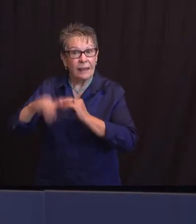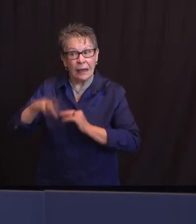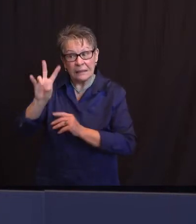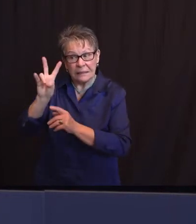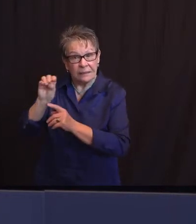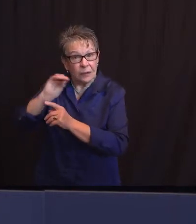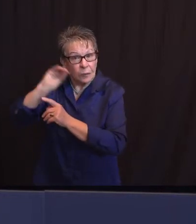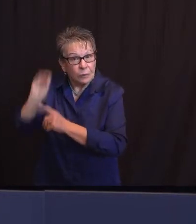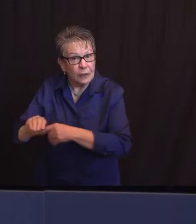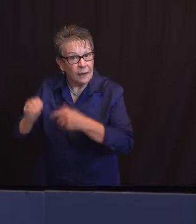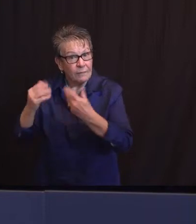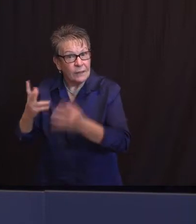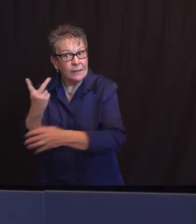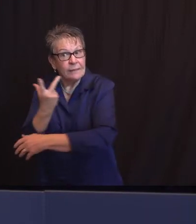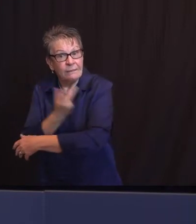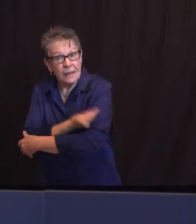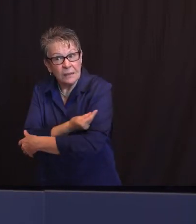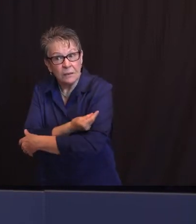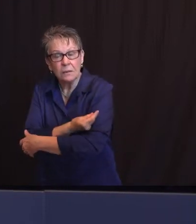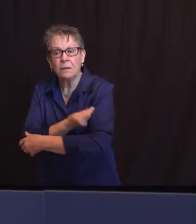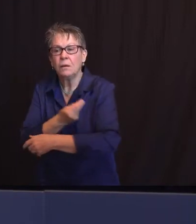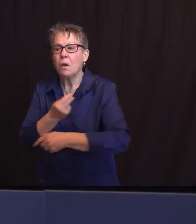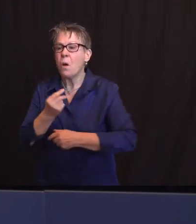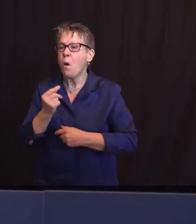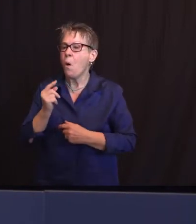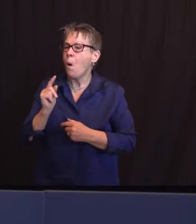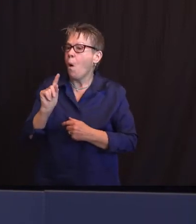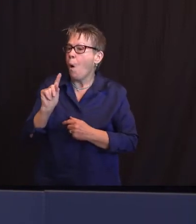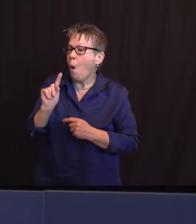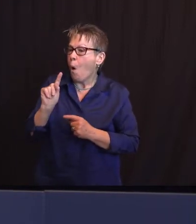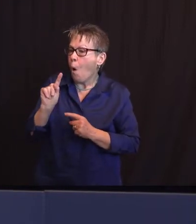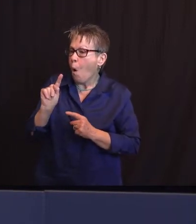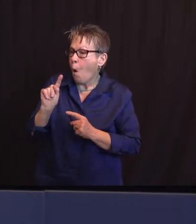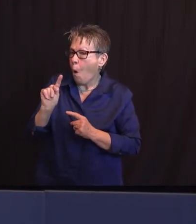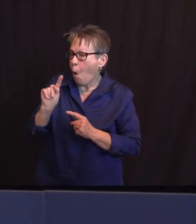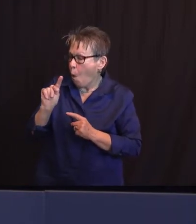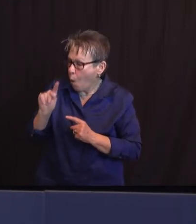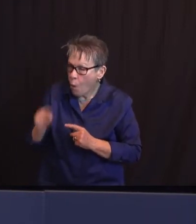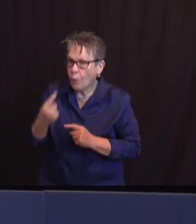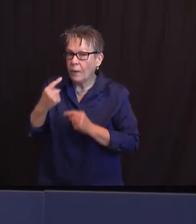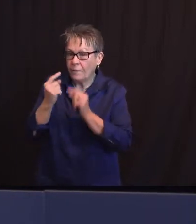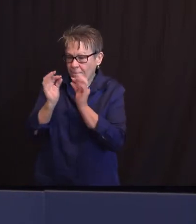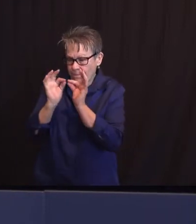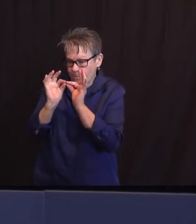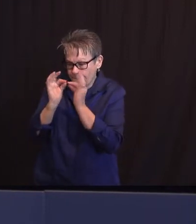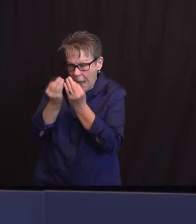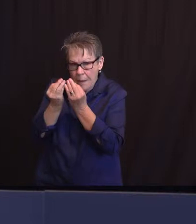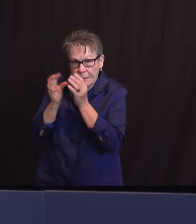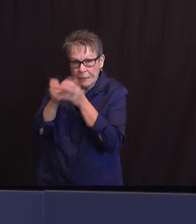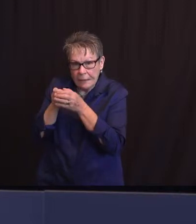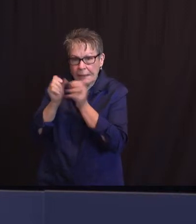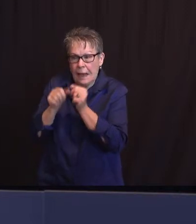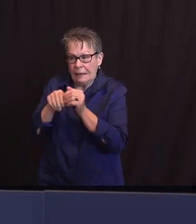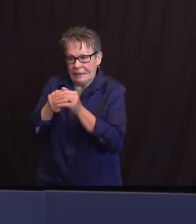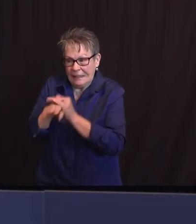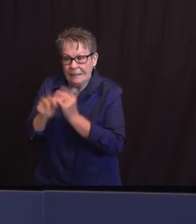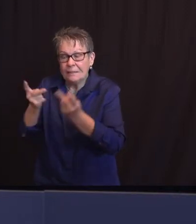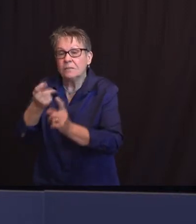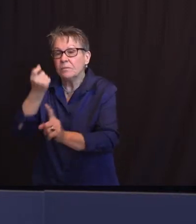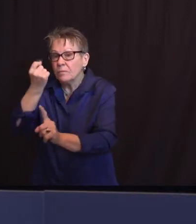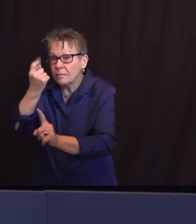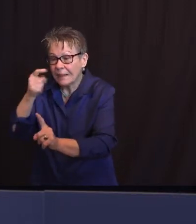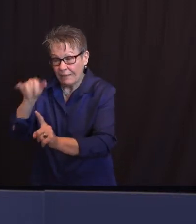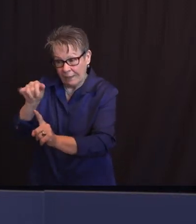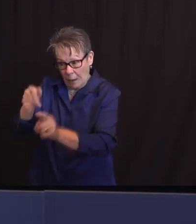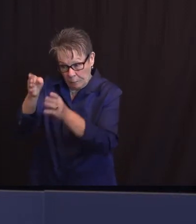fully vaccinated should be receiving visitors indoors. Indoor visitation should be limited to